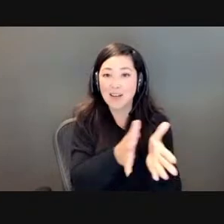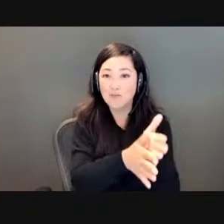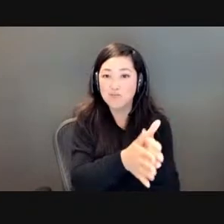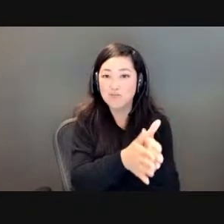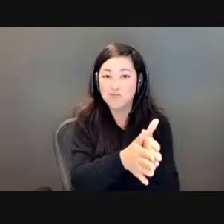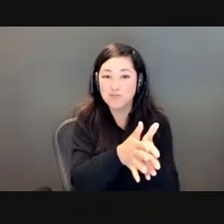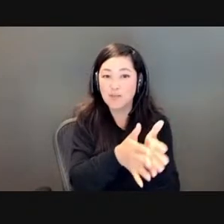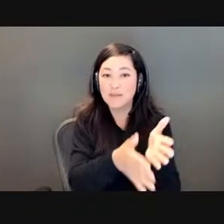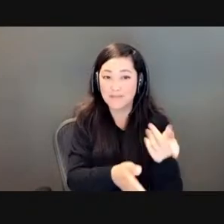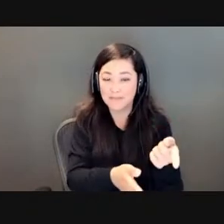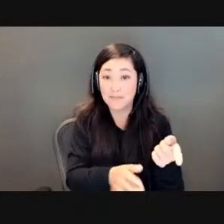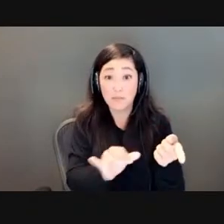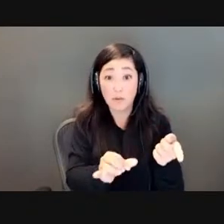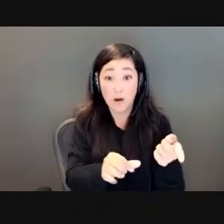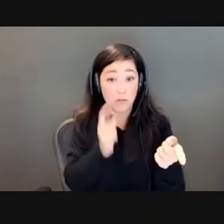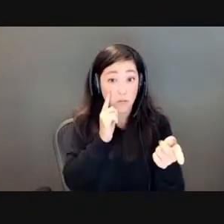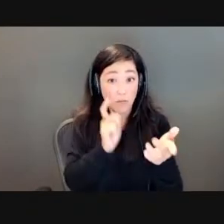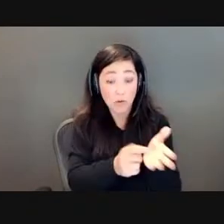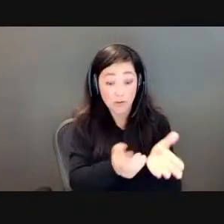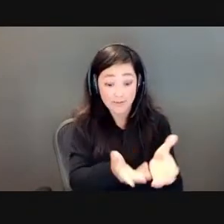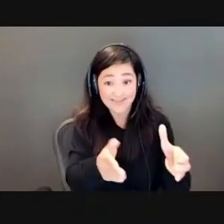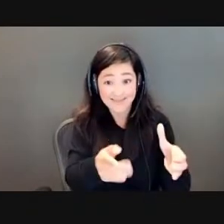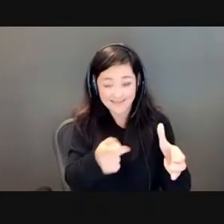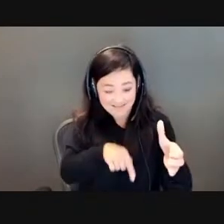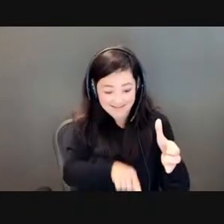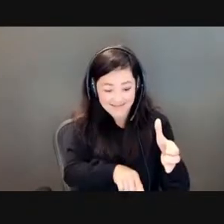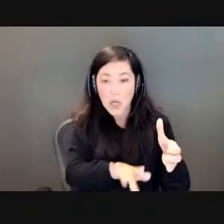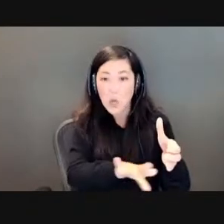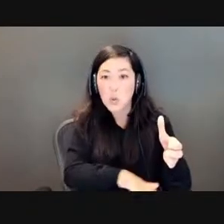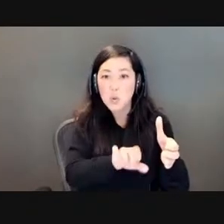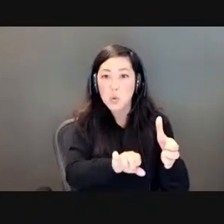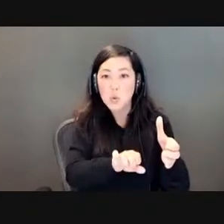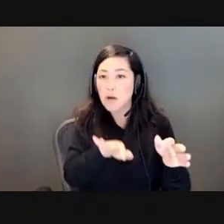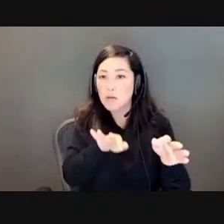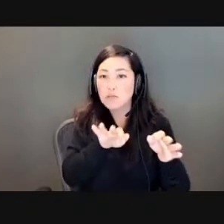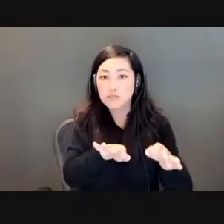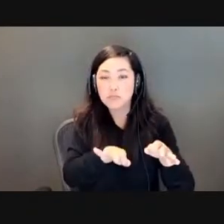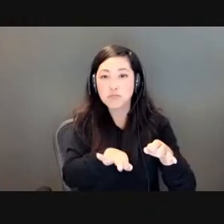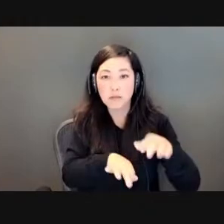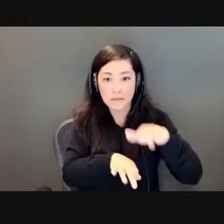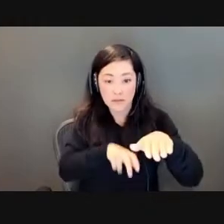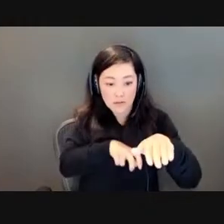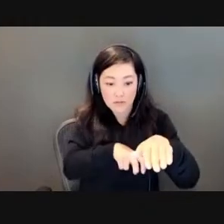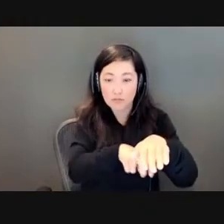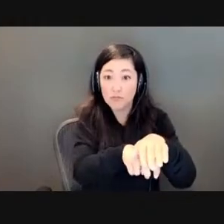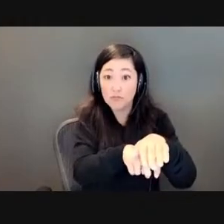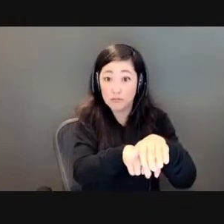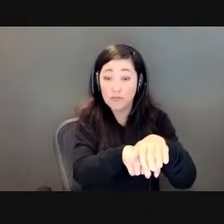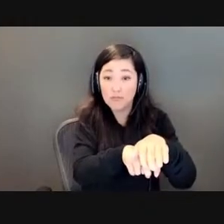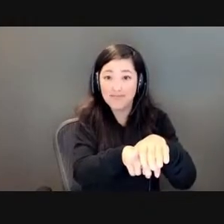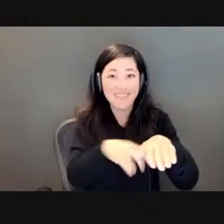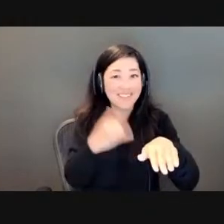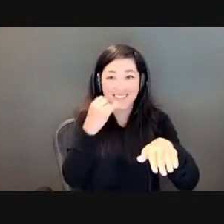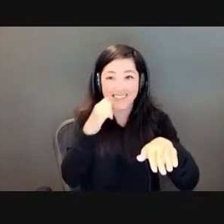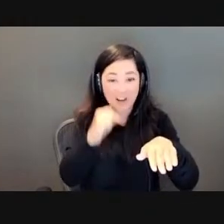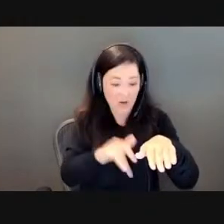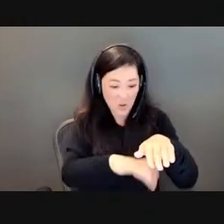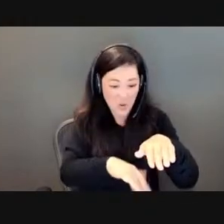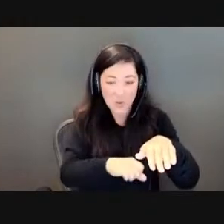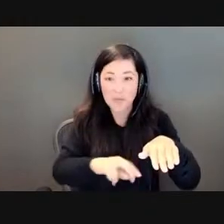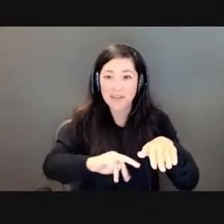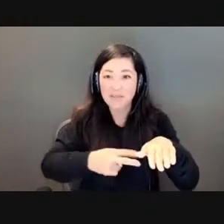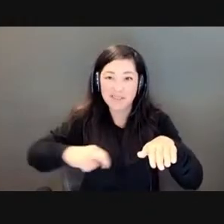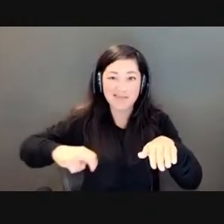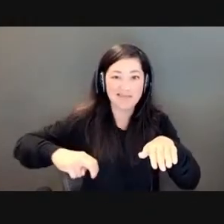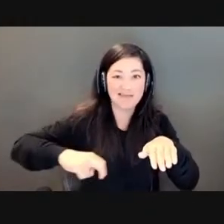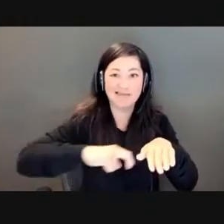empty void under the sink, so I can, again, wheel my wheelchair under the sink and get nice and close. But if I didn't have that void, I'd have to be